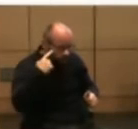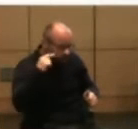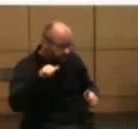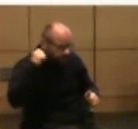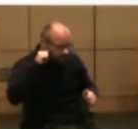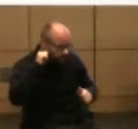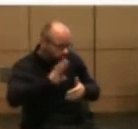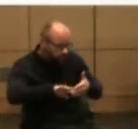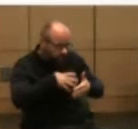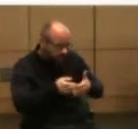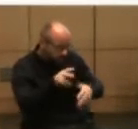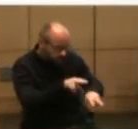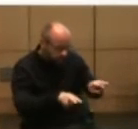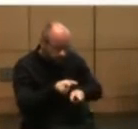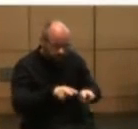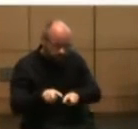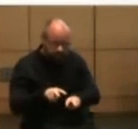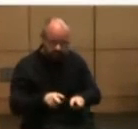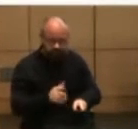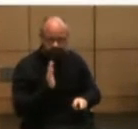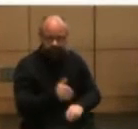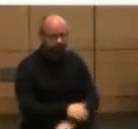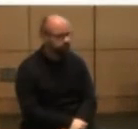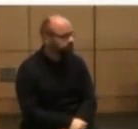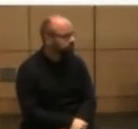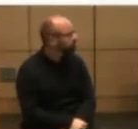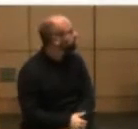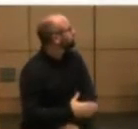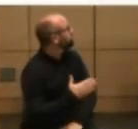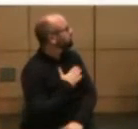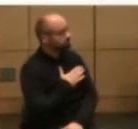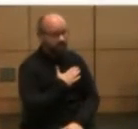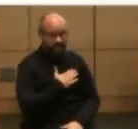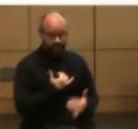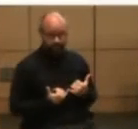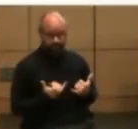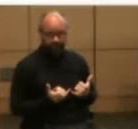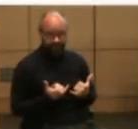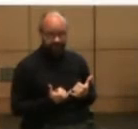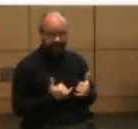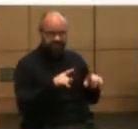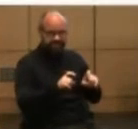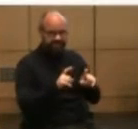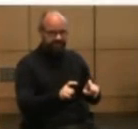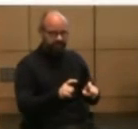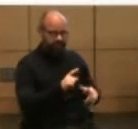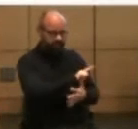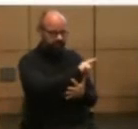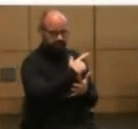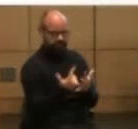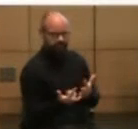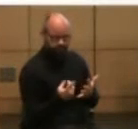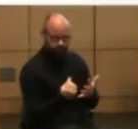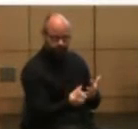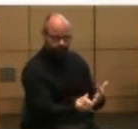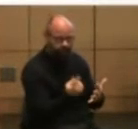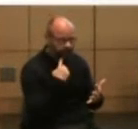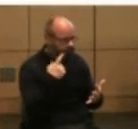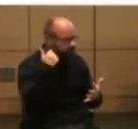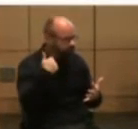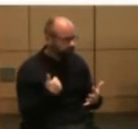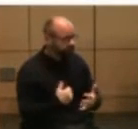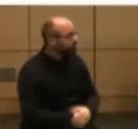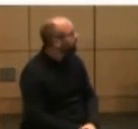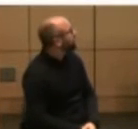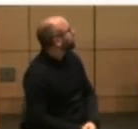So this is my most current testing algorithm for children with unilateral hearing loss. And this is